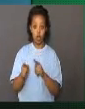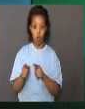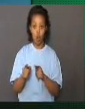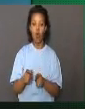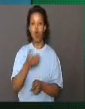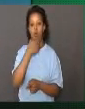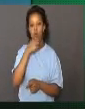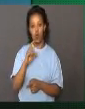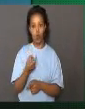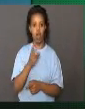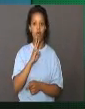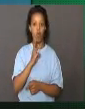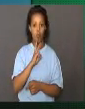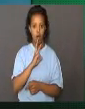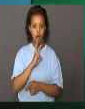water,